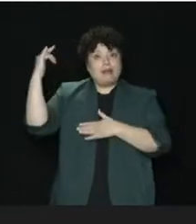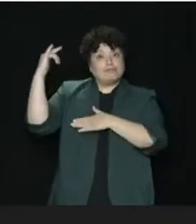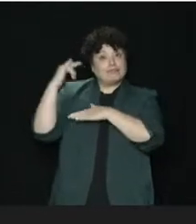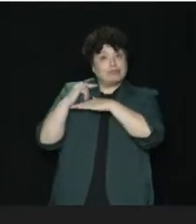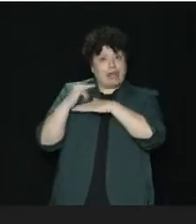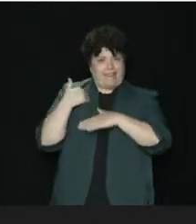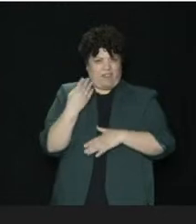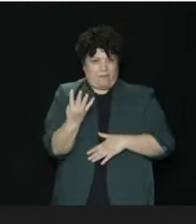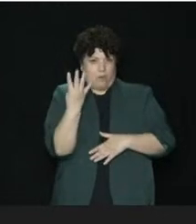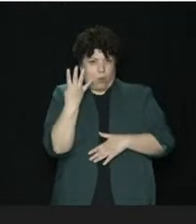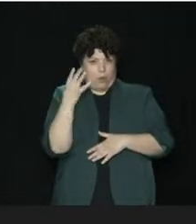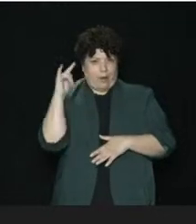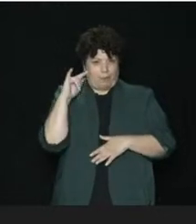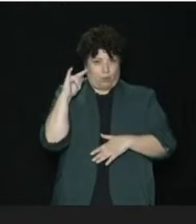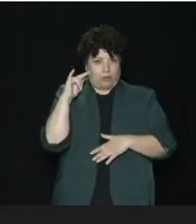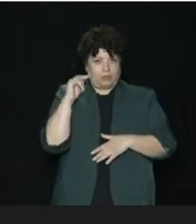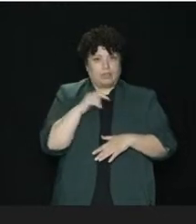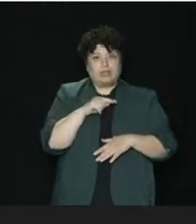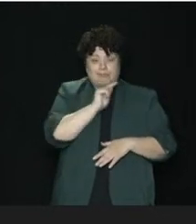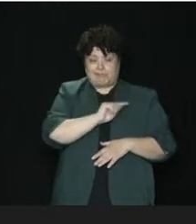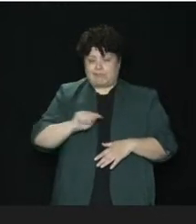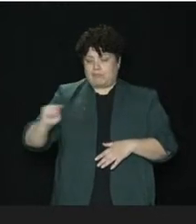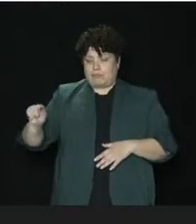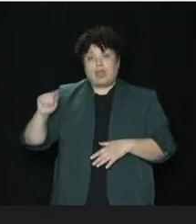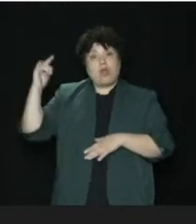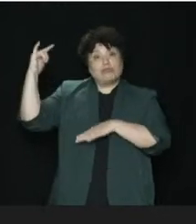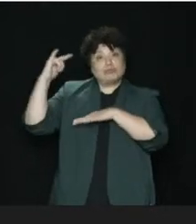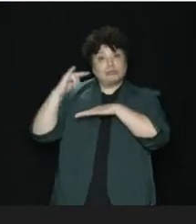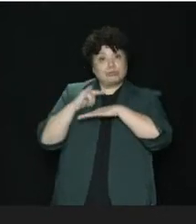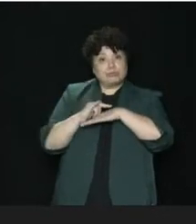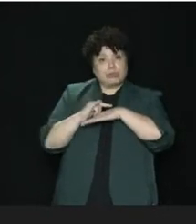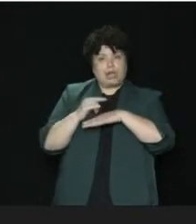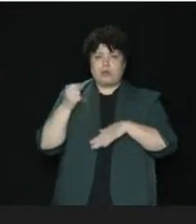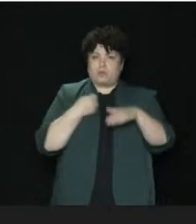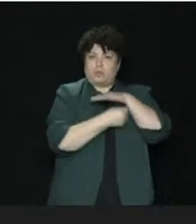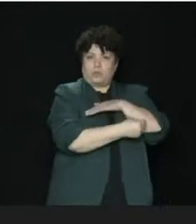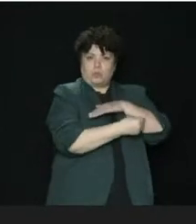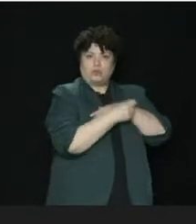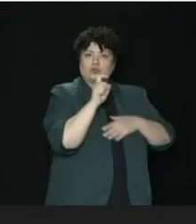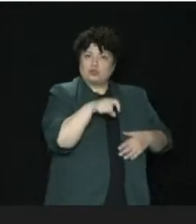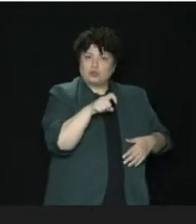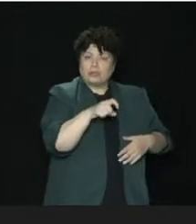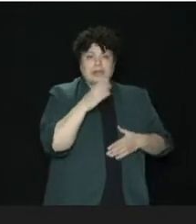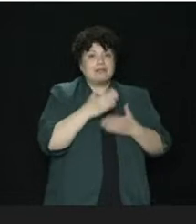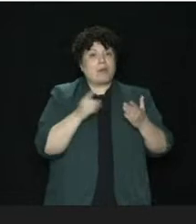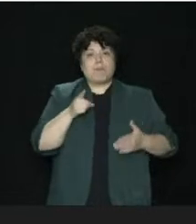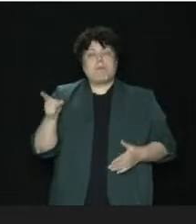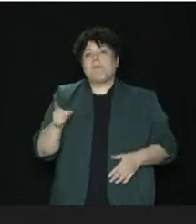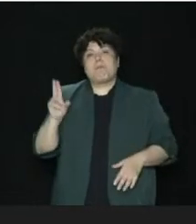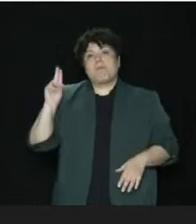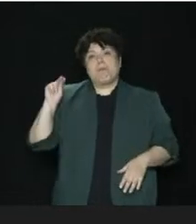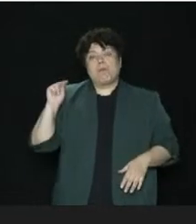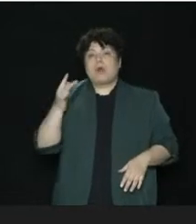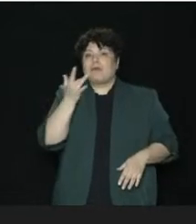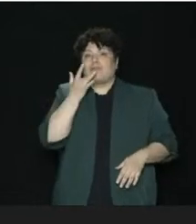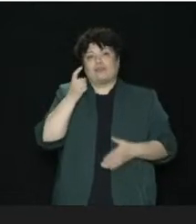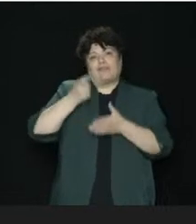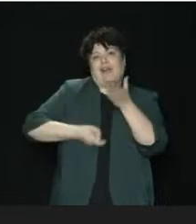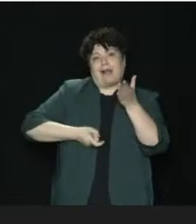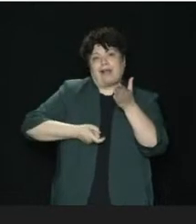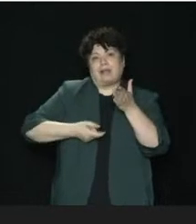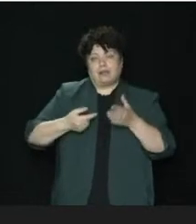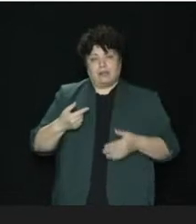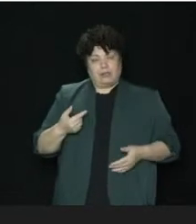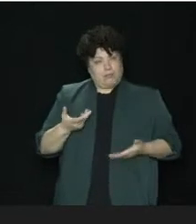They're supposed to quarantine when they land. Some of them aren't, though. They're taking a fine instead. When we asked